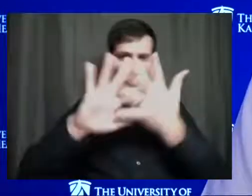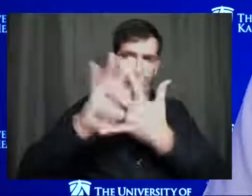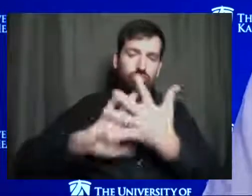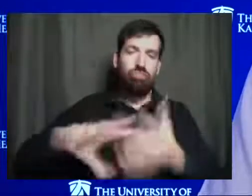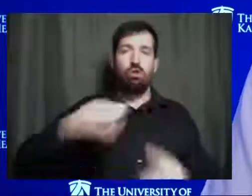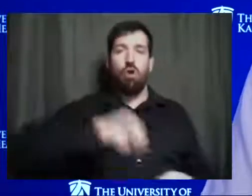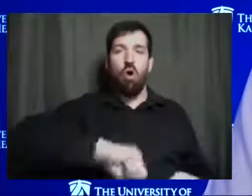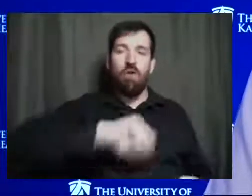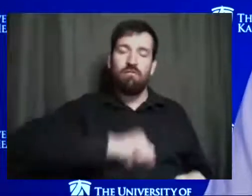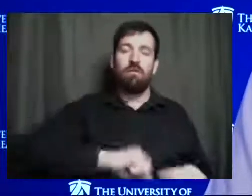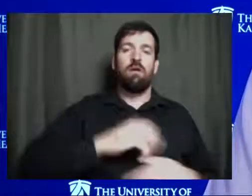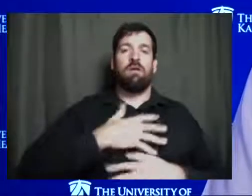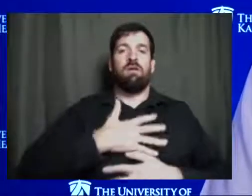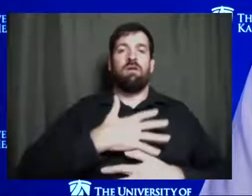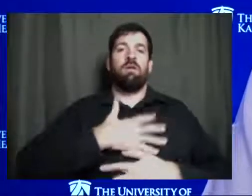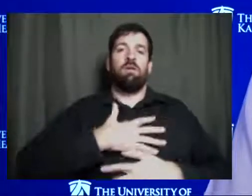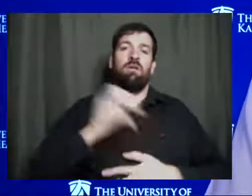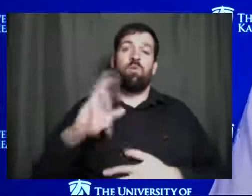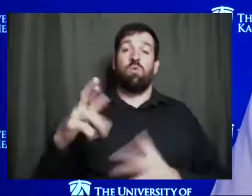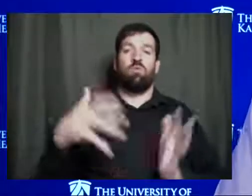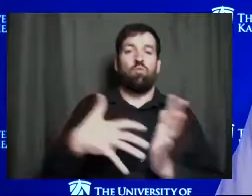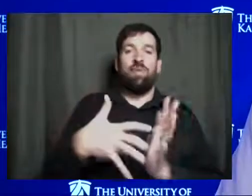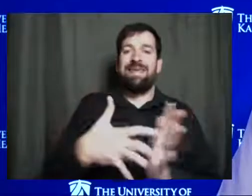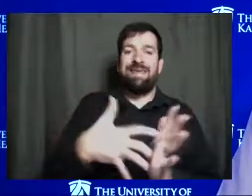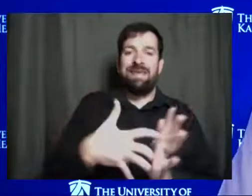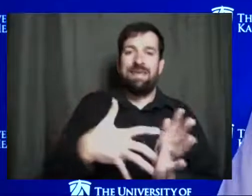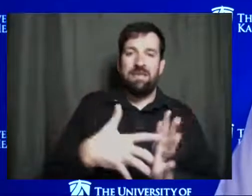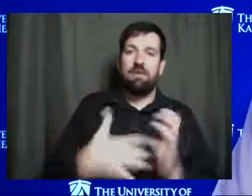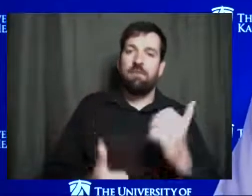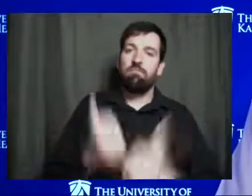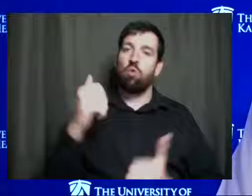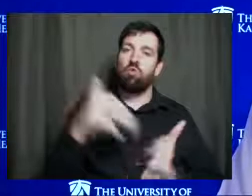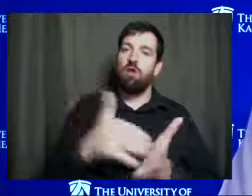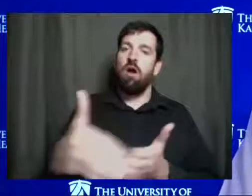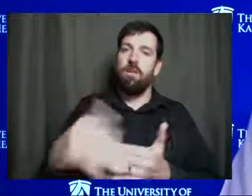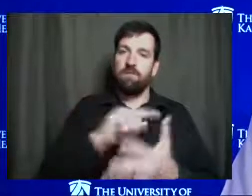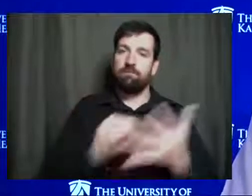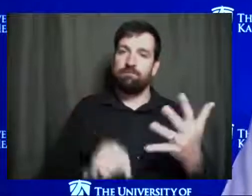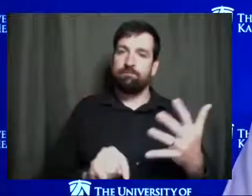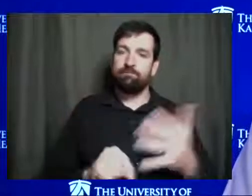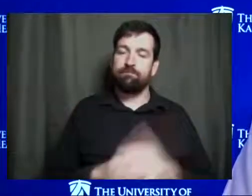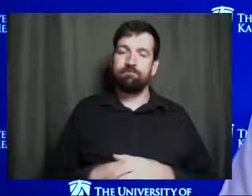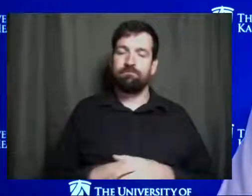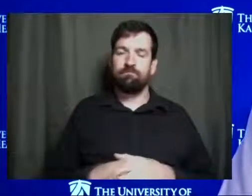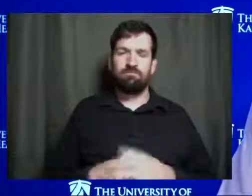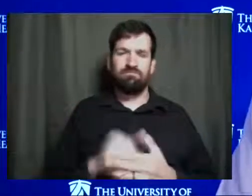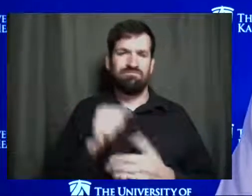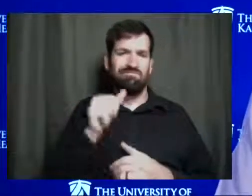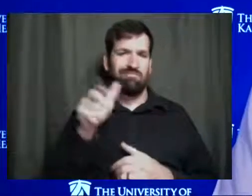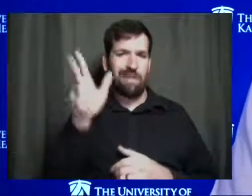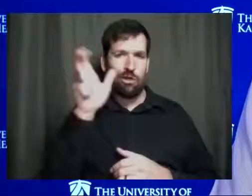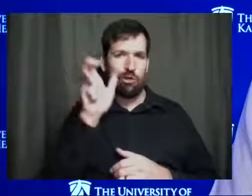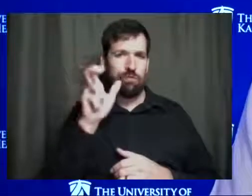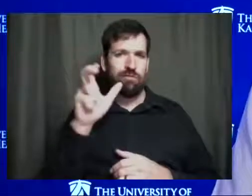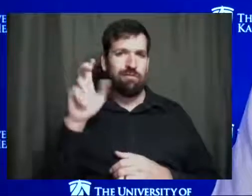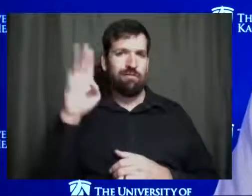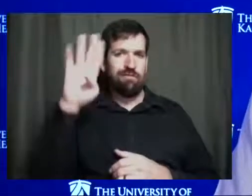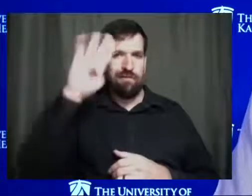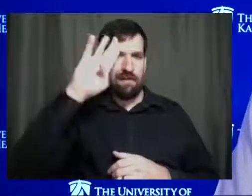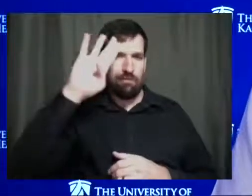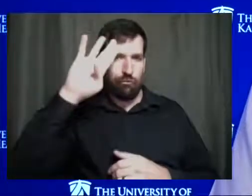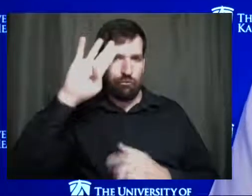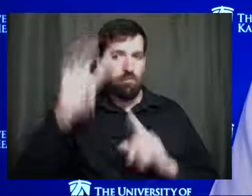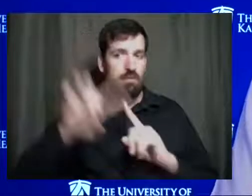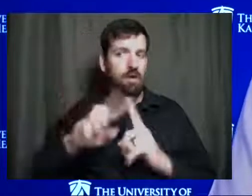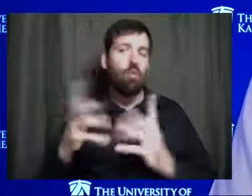and weakness really tend to be the most common long haul symptoms. I haven't necessarily heard of fever, but I would like to get further